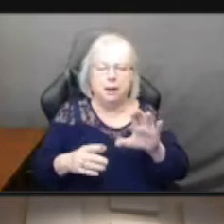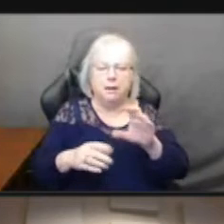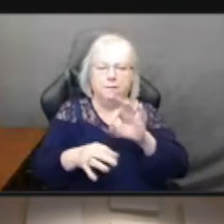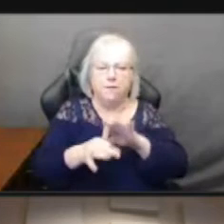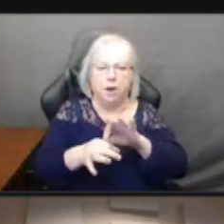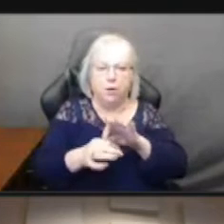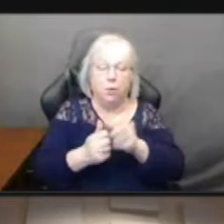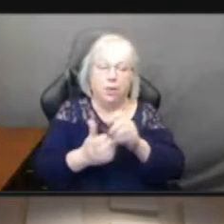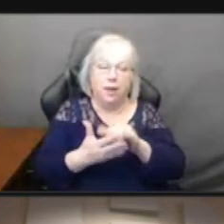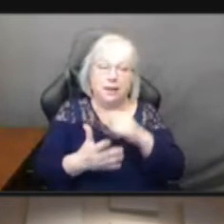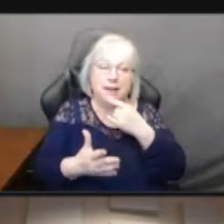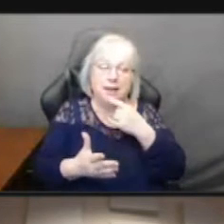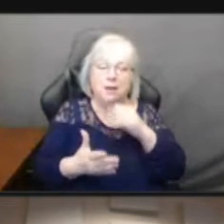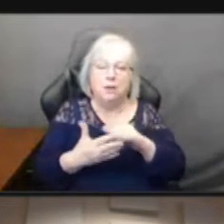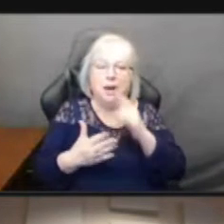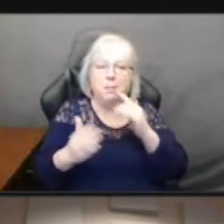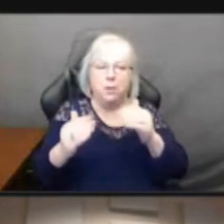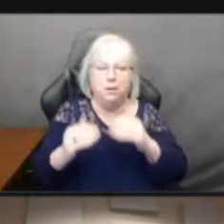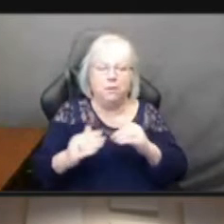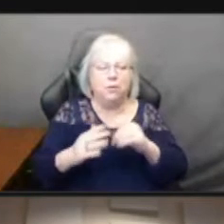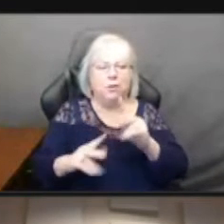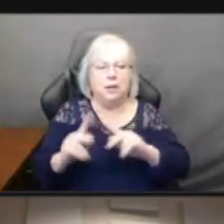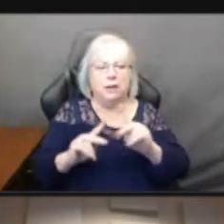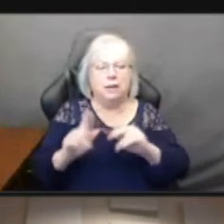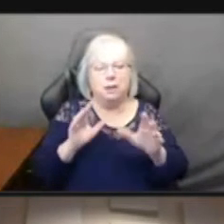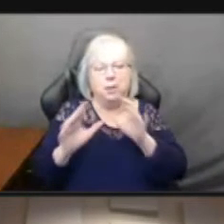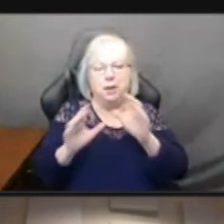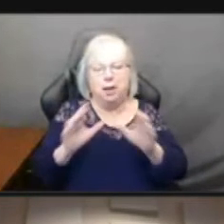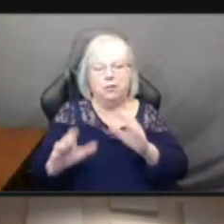being said, we'll now move to citizens communication.